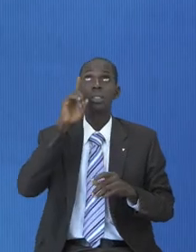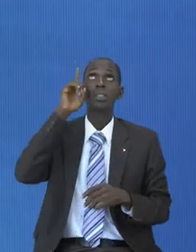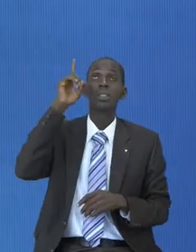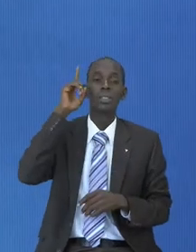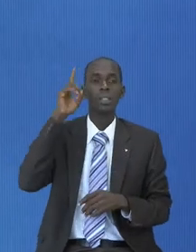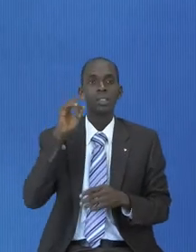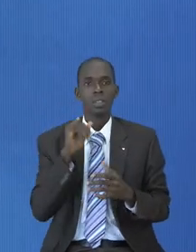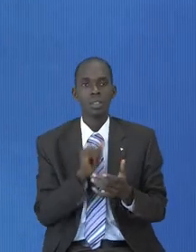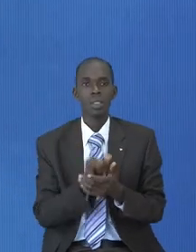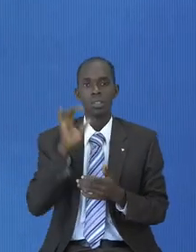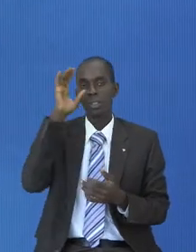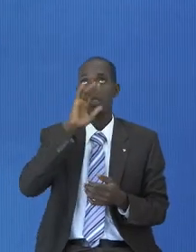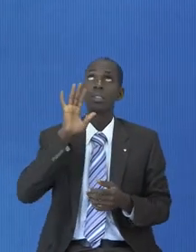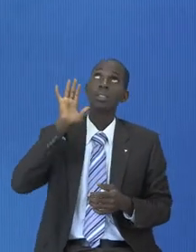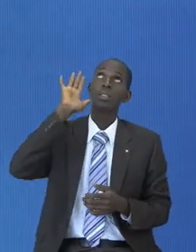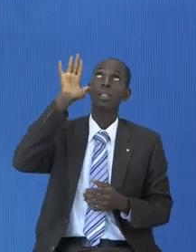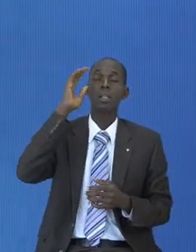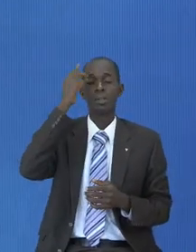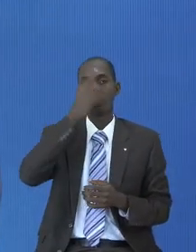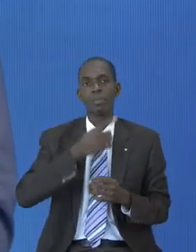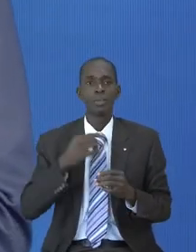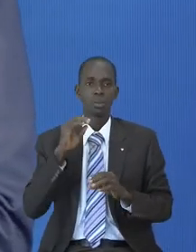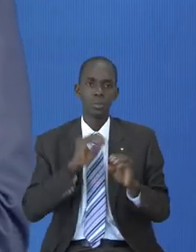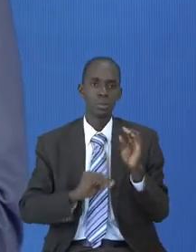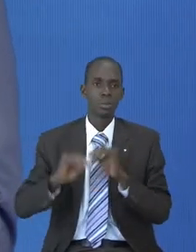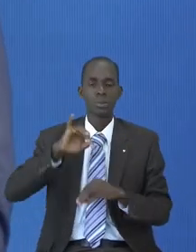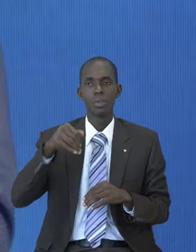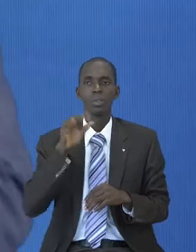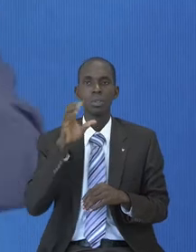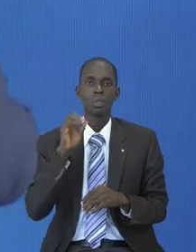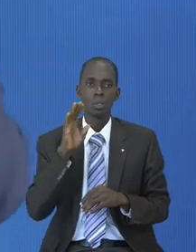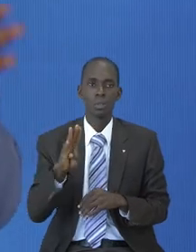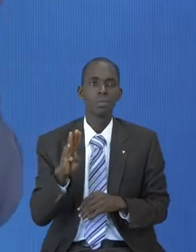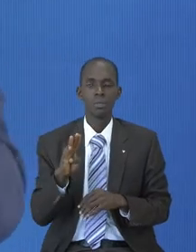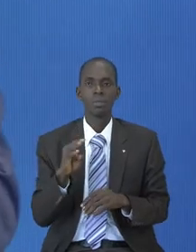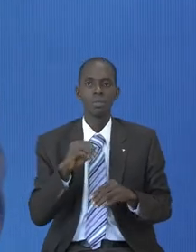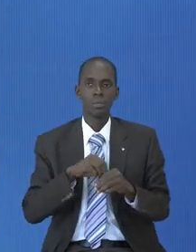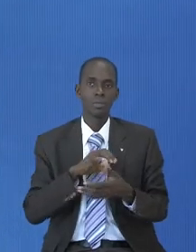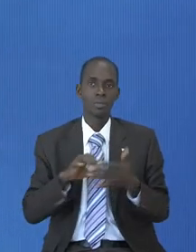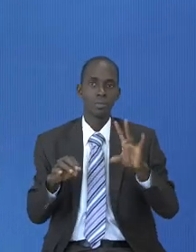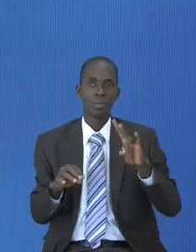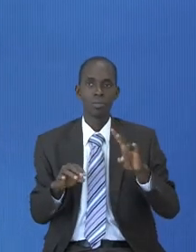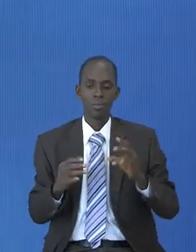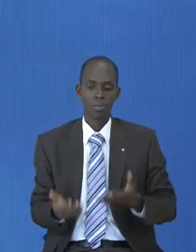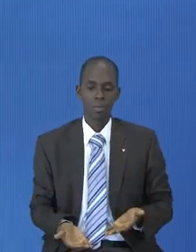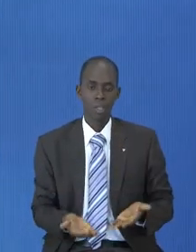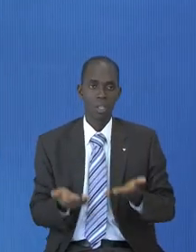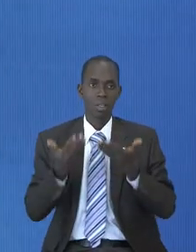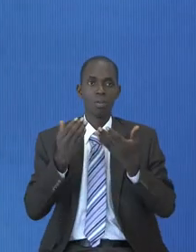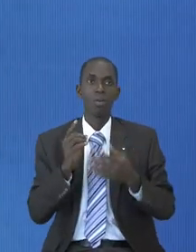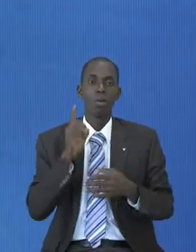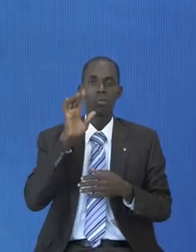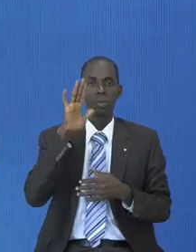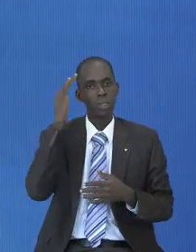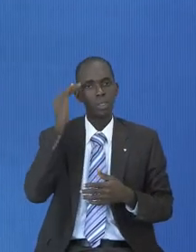seek thy face, O Jacob. Verse 7, lift up your heads, O